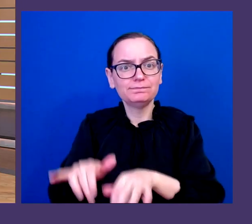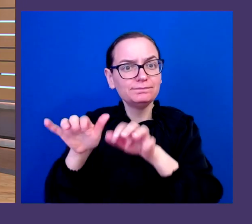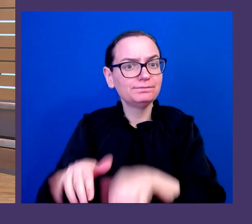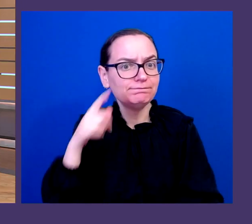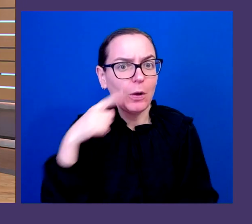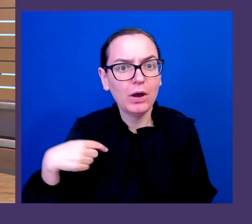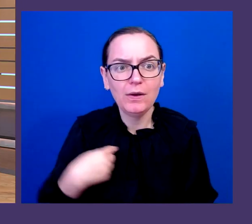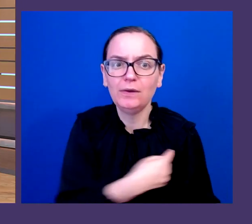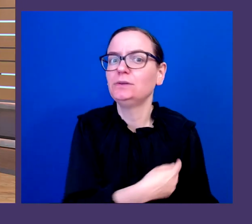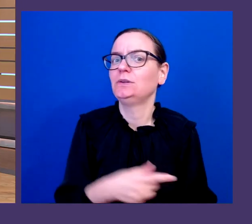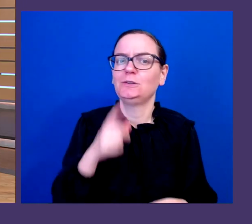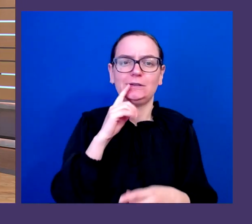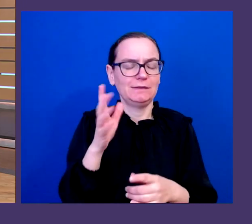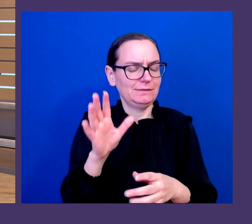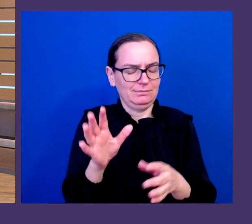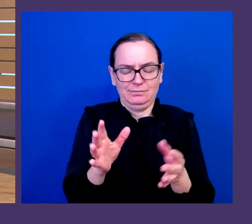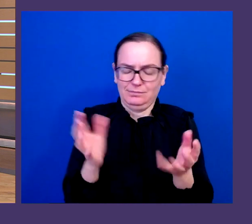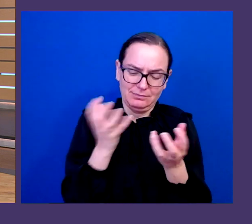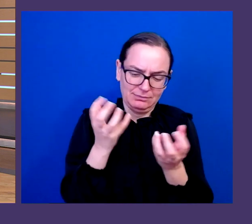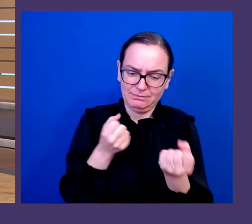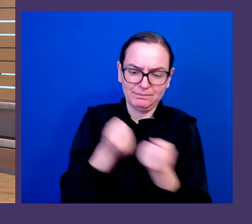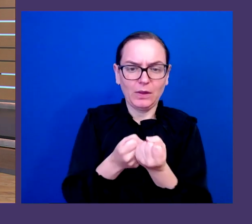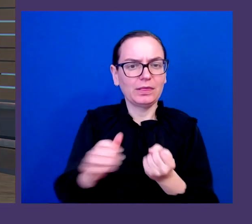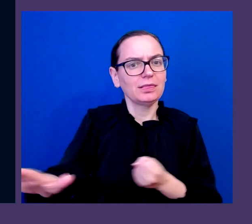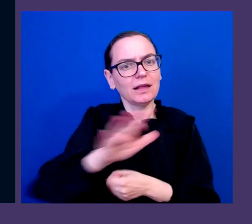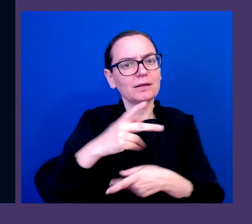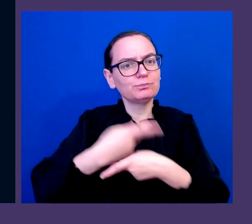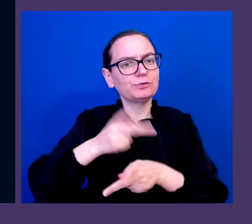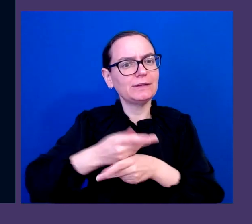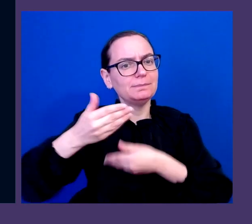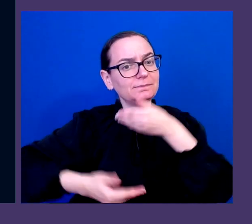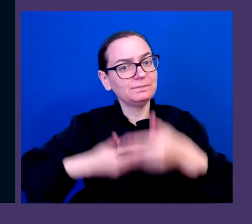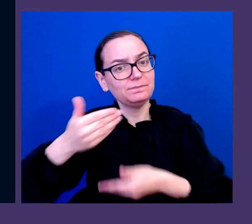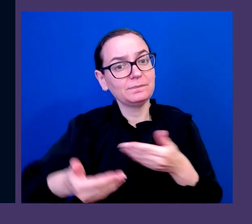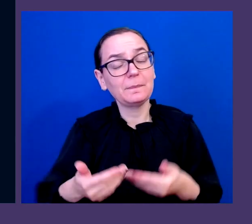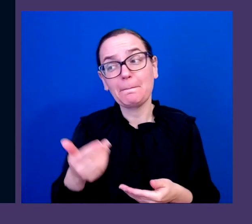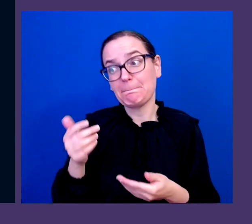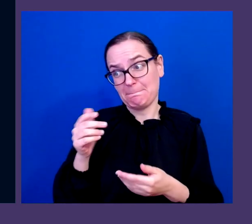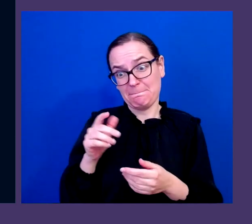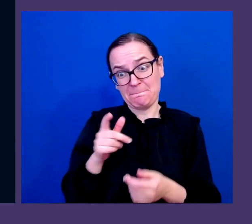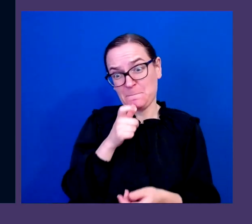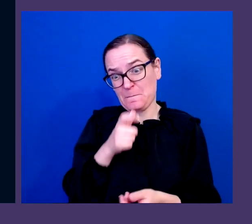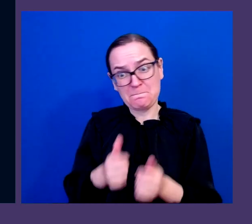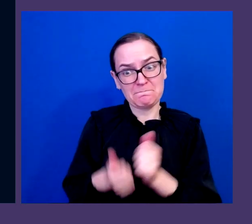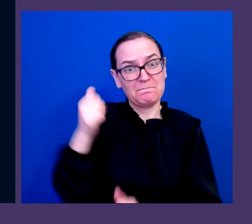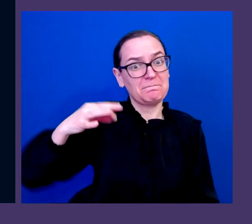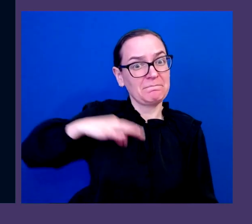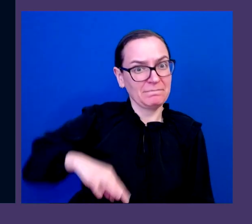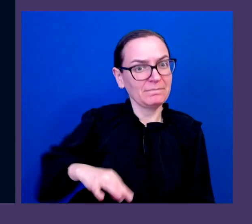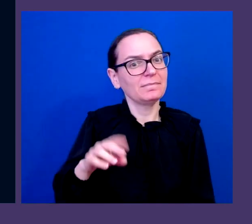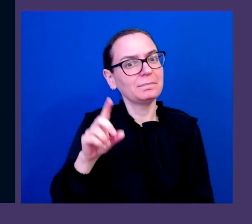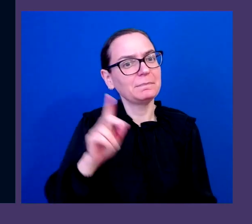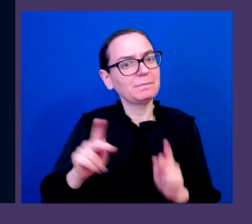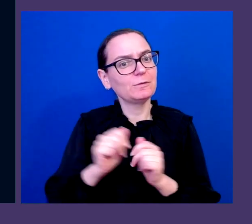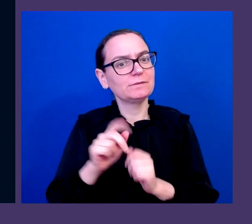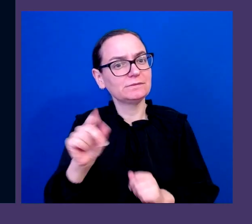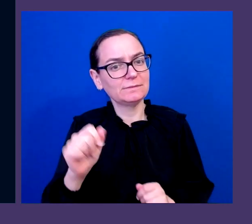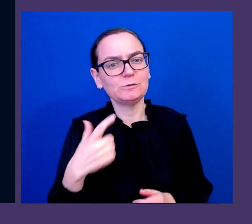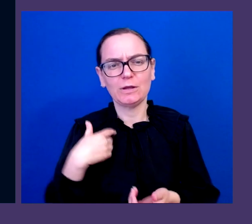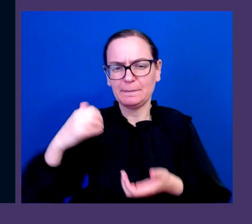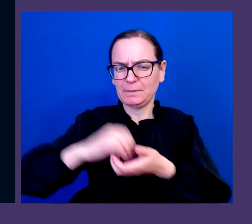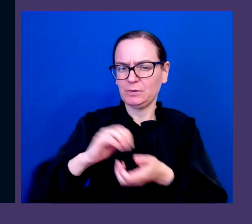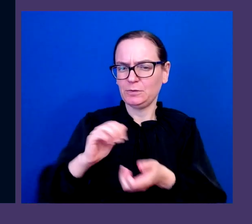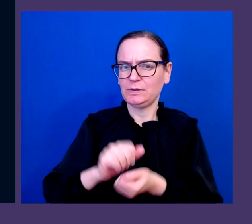call labeled First Adopters on an early research study for feedback on Copilot. And they looked at over 17 companies